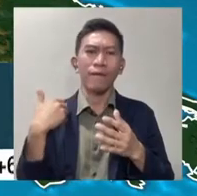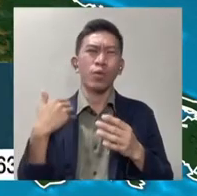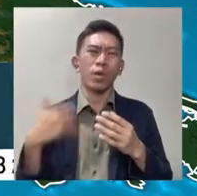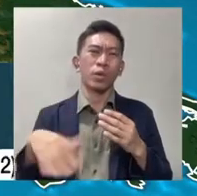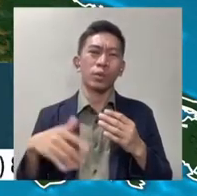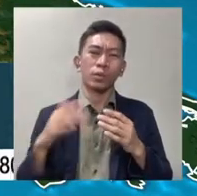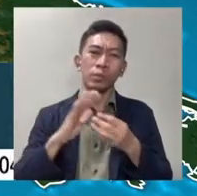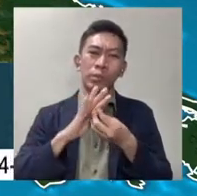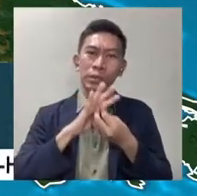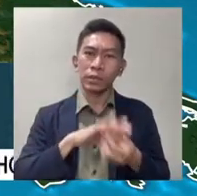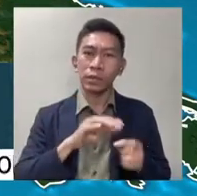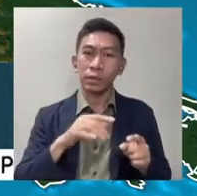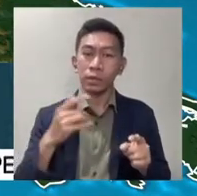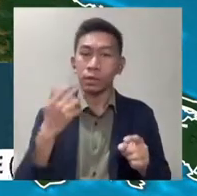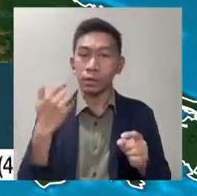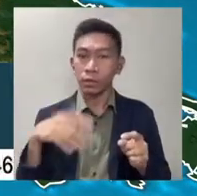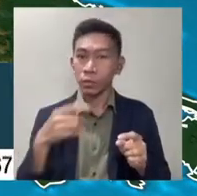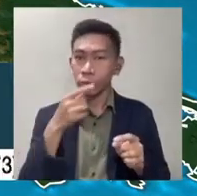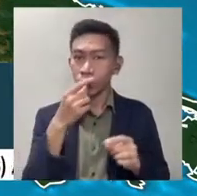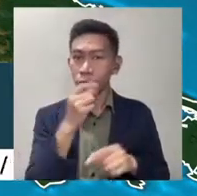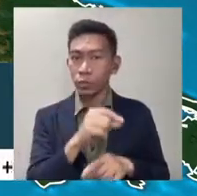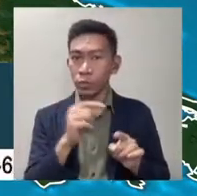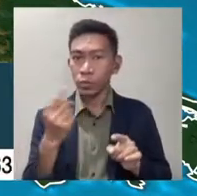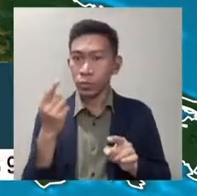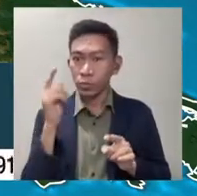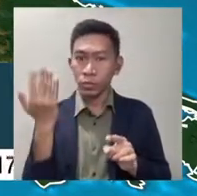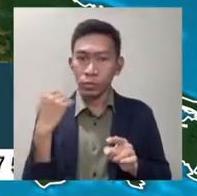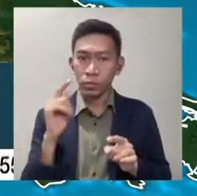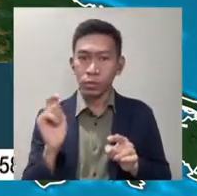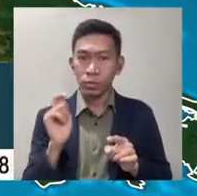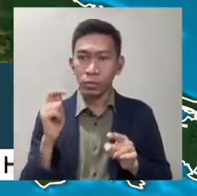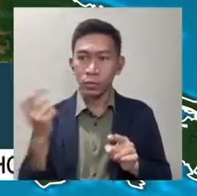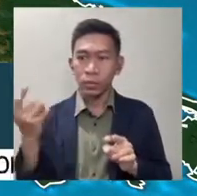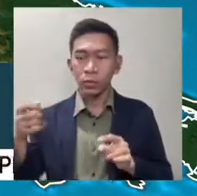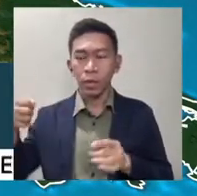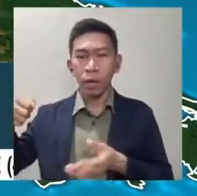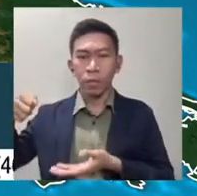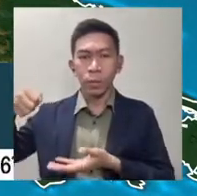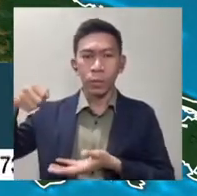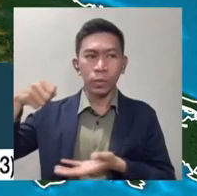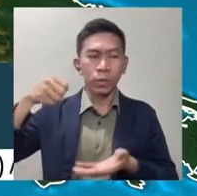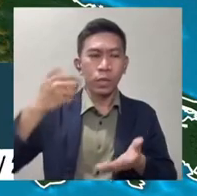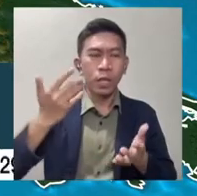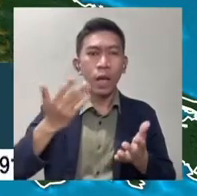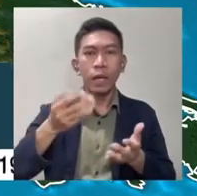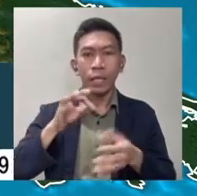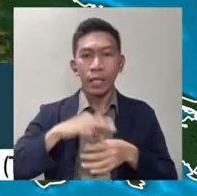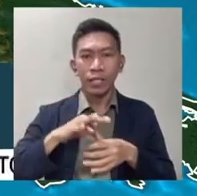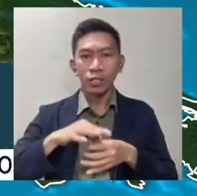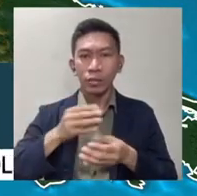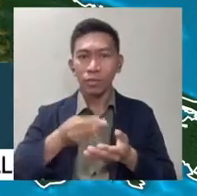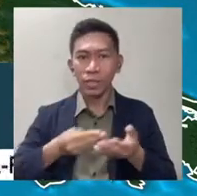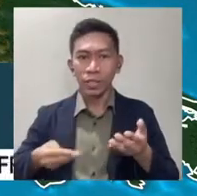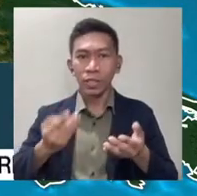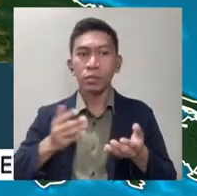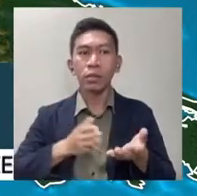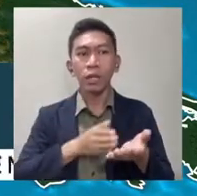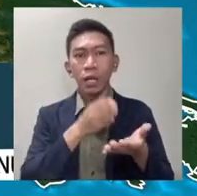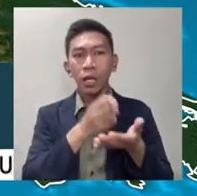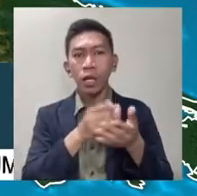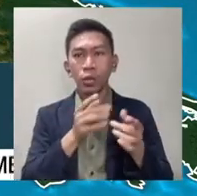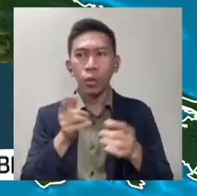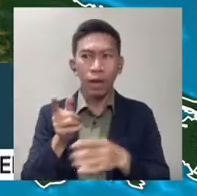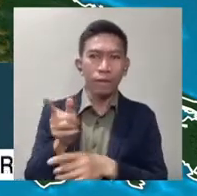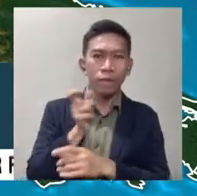Elections reported Tuesday that the contingent delivering election paraphernalia to Nag-Uma and Binawakan Village was fired upon by